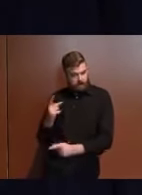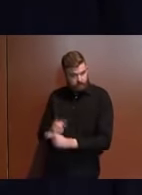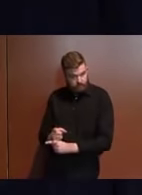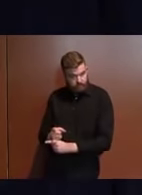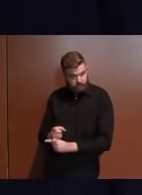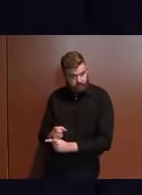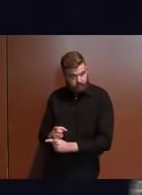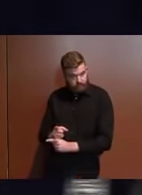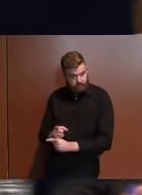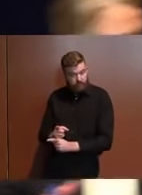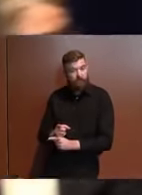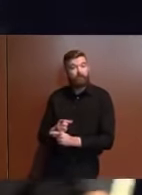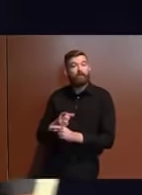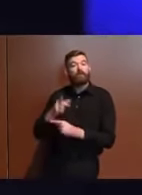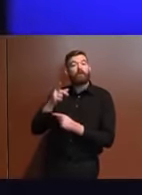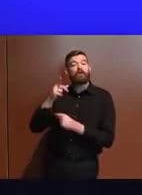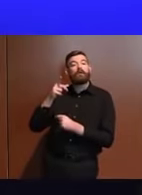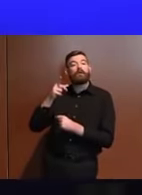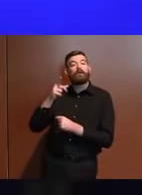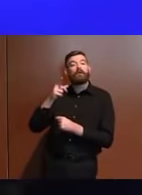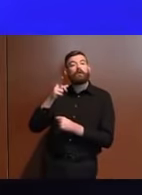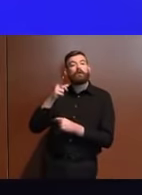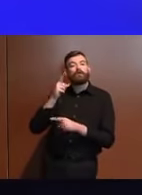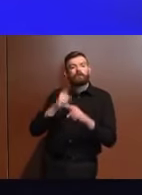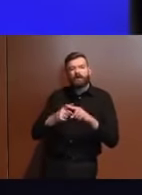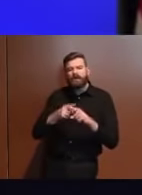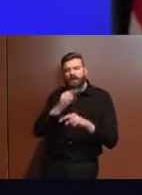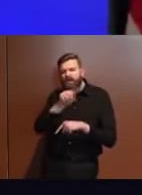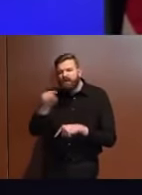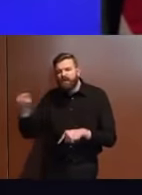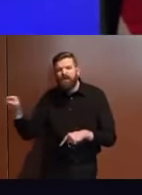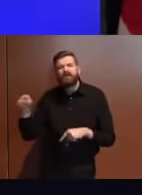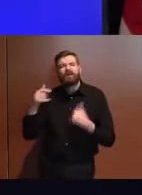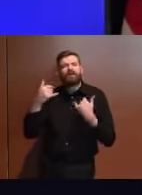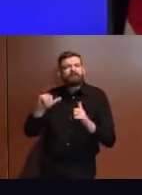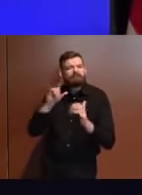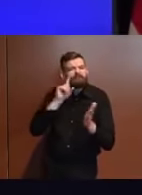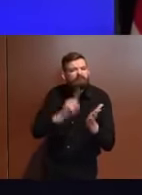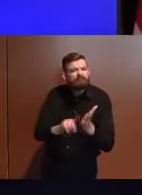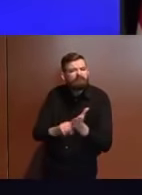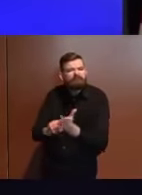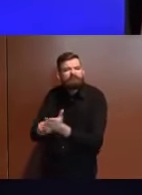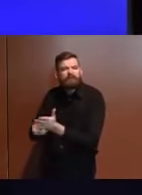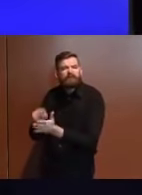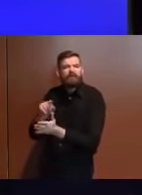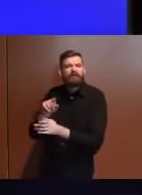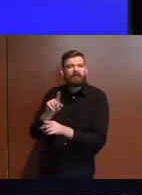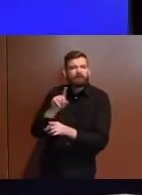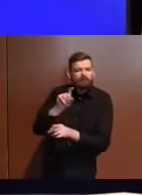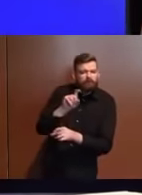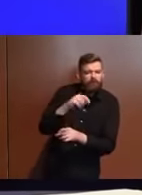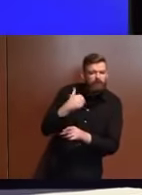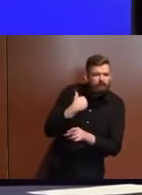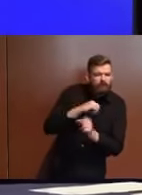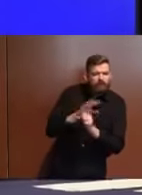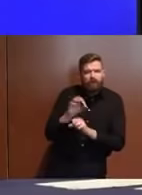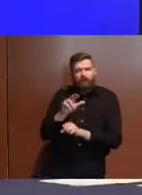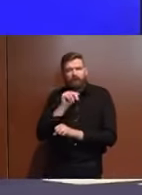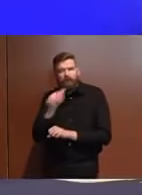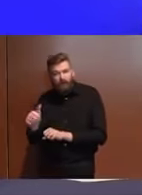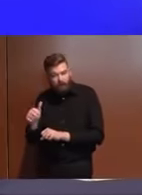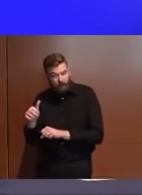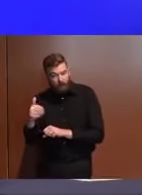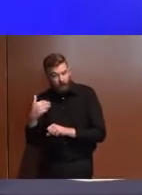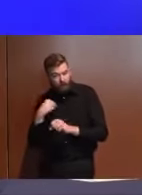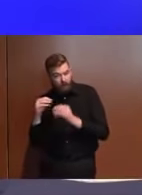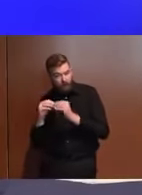the 1,000, this is an important point for person under investigation. For this, as opposed to